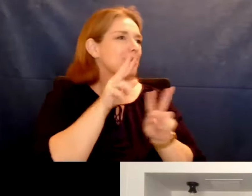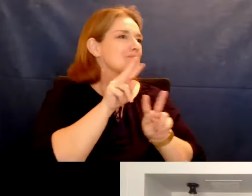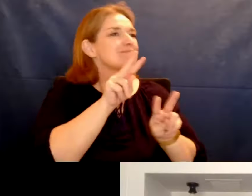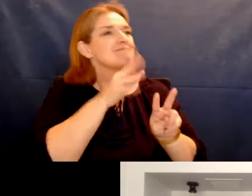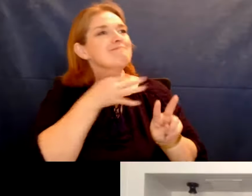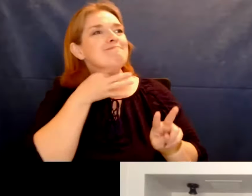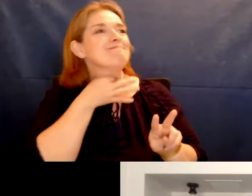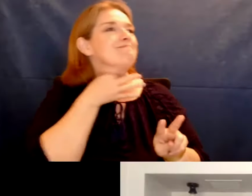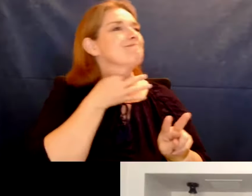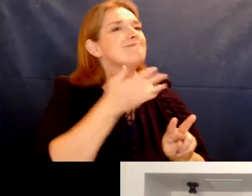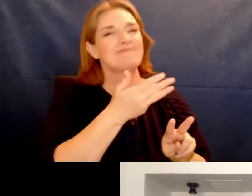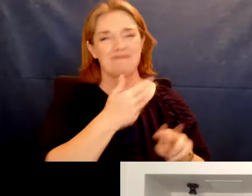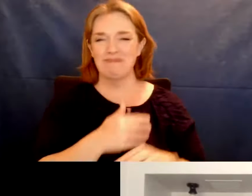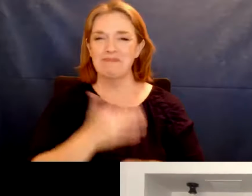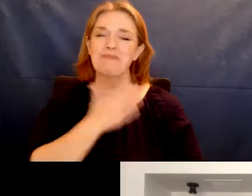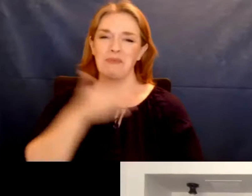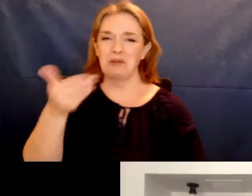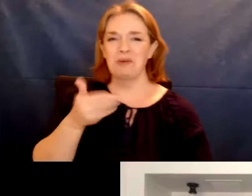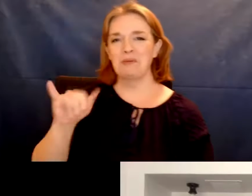So please welcome Jerriod Avant.